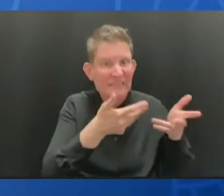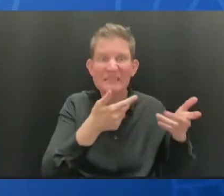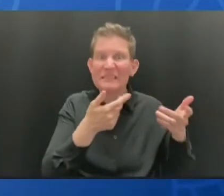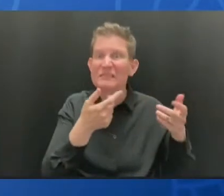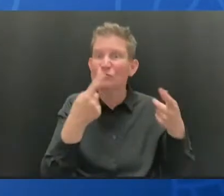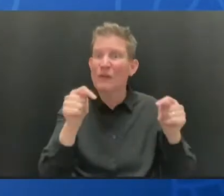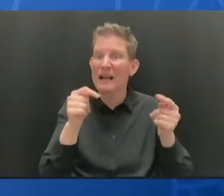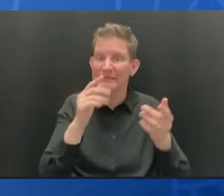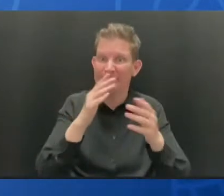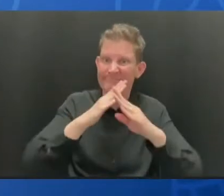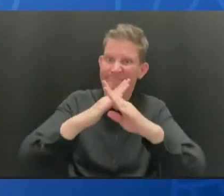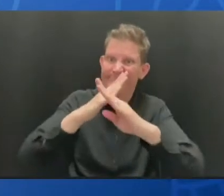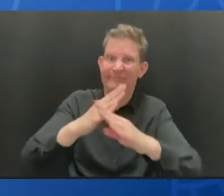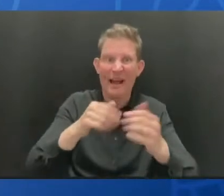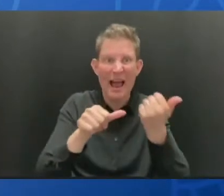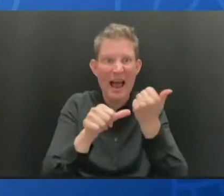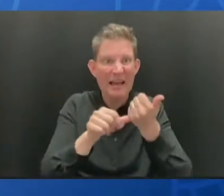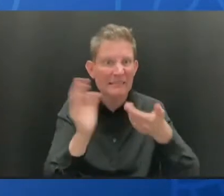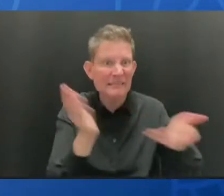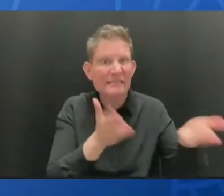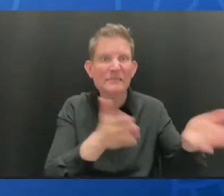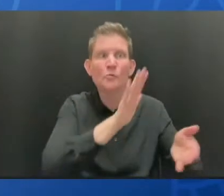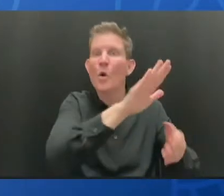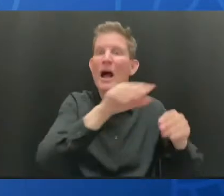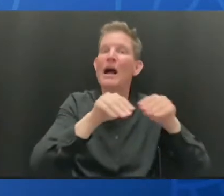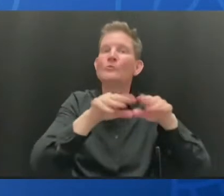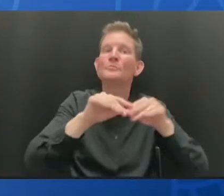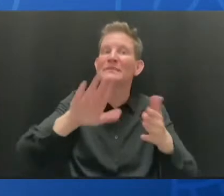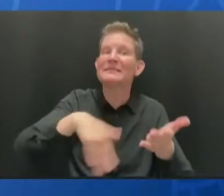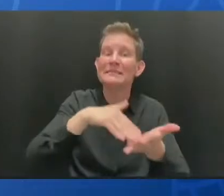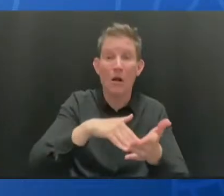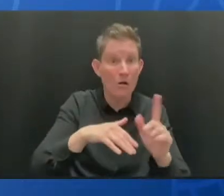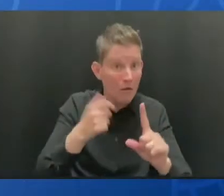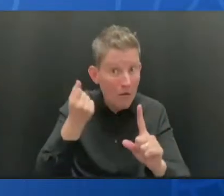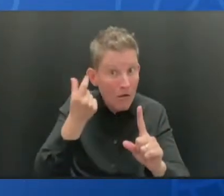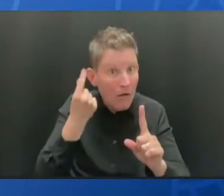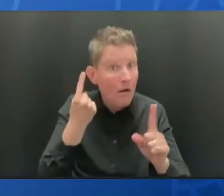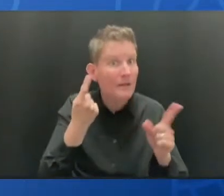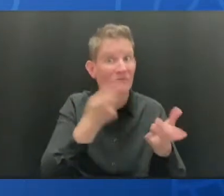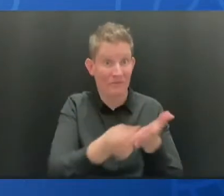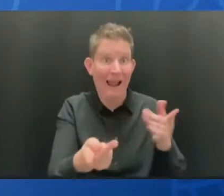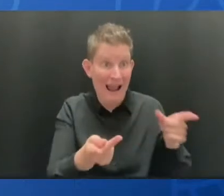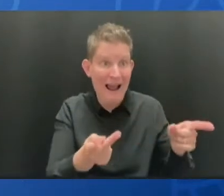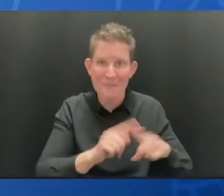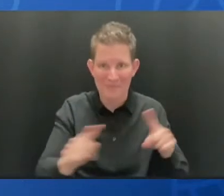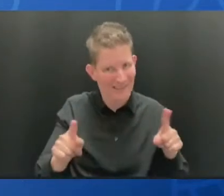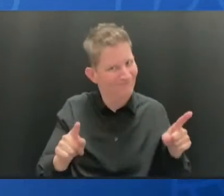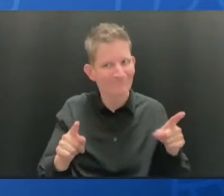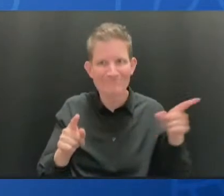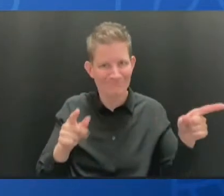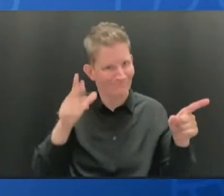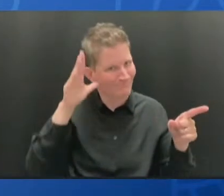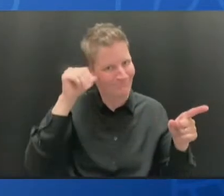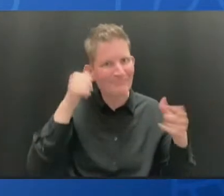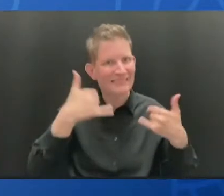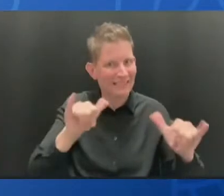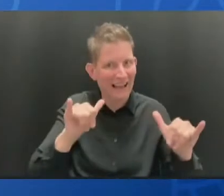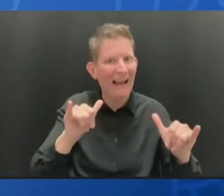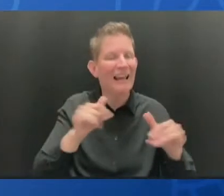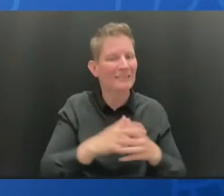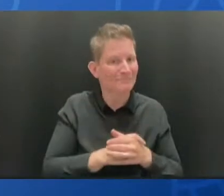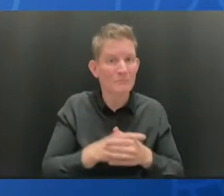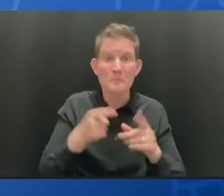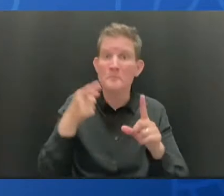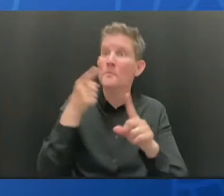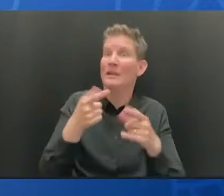have failed, but they certainly tried. The bottom line is the real story here is that the aid is moving through, and in that